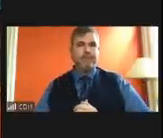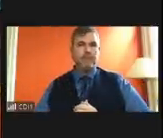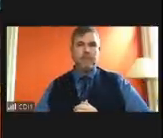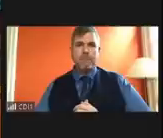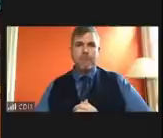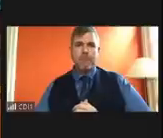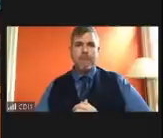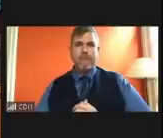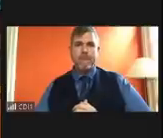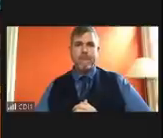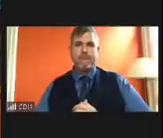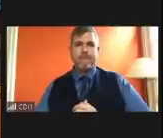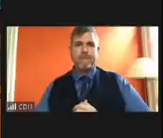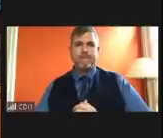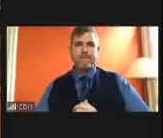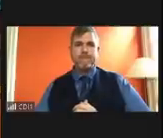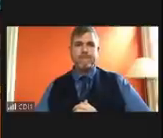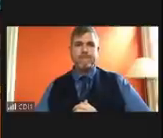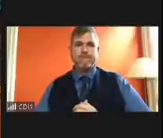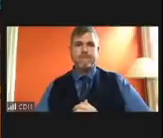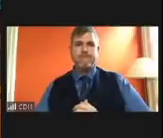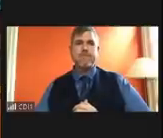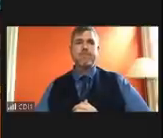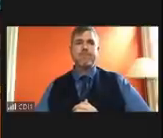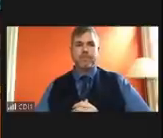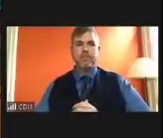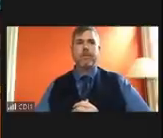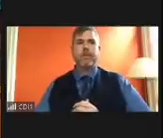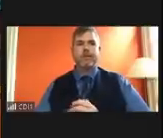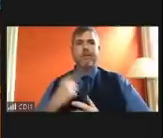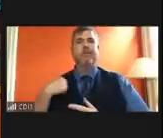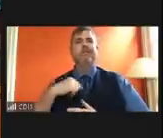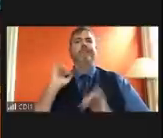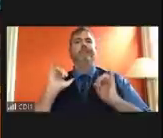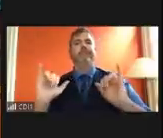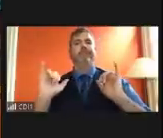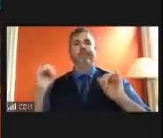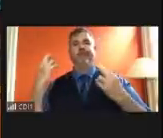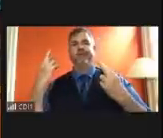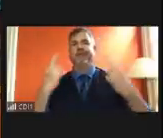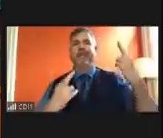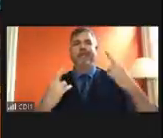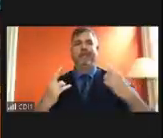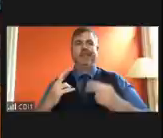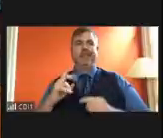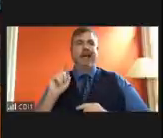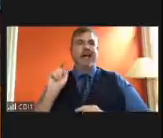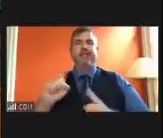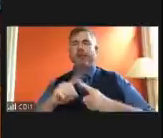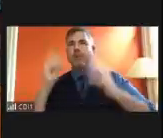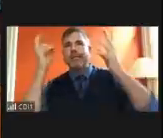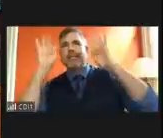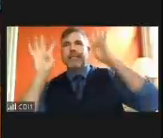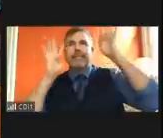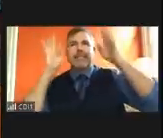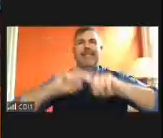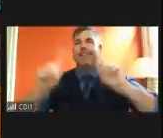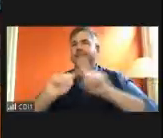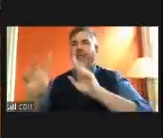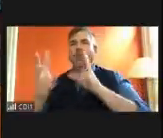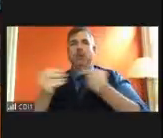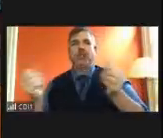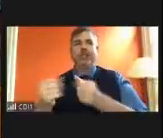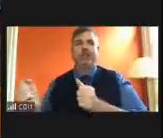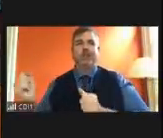So we realized that we really needed to innovate, and because of the scope and